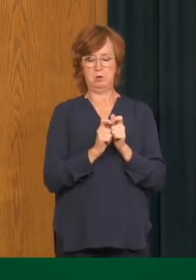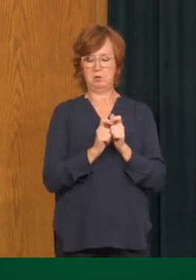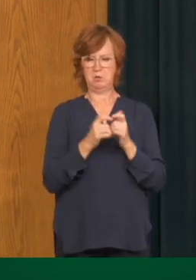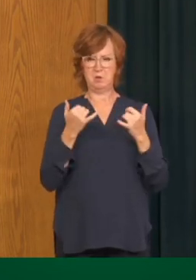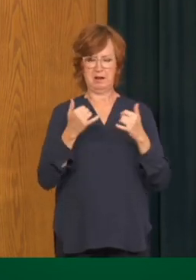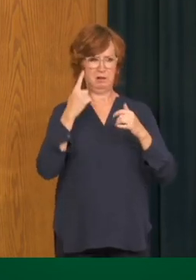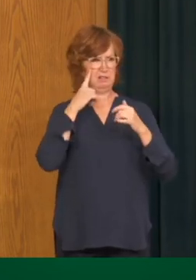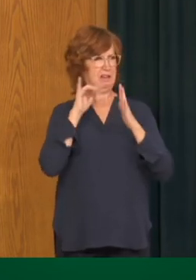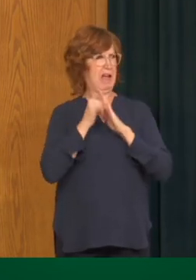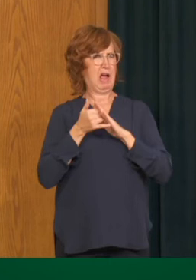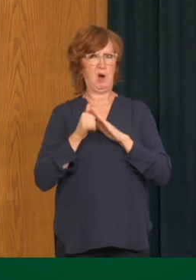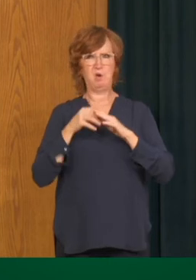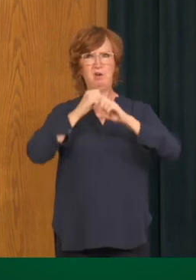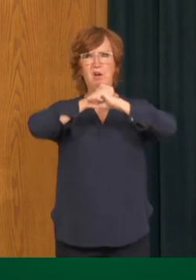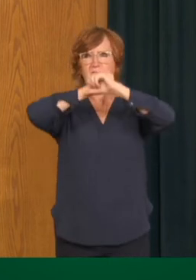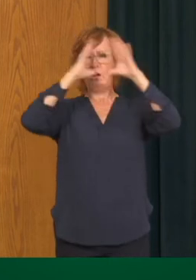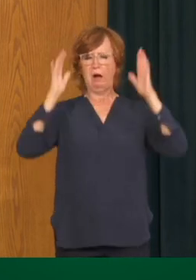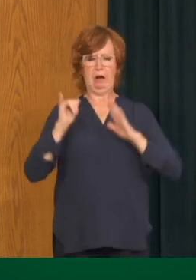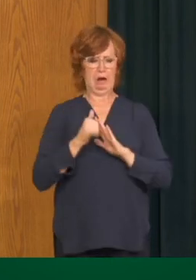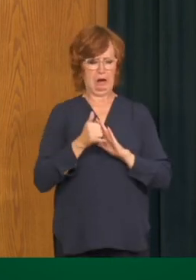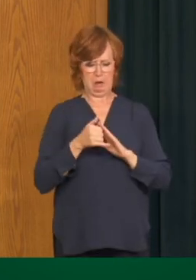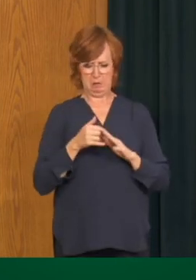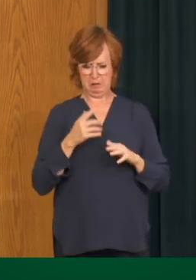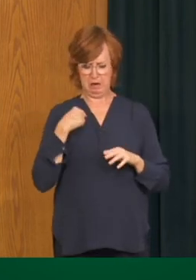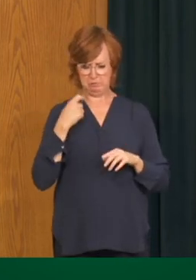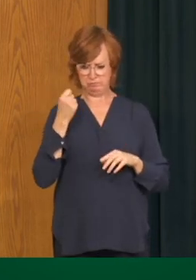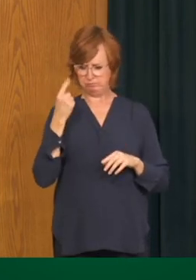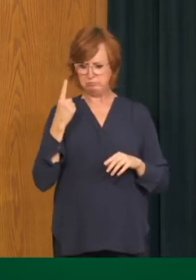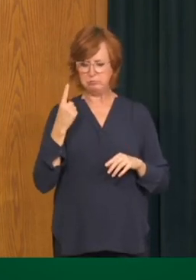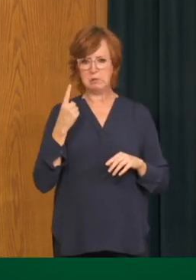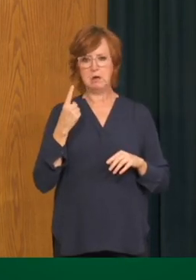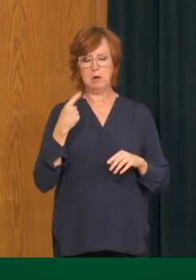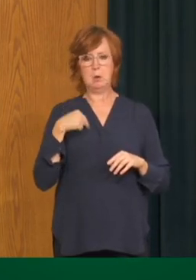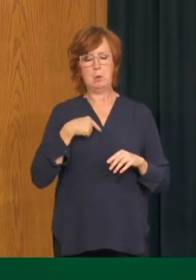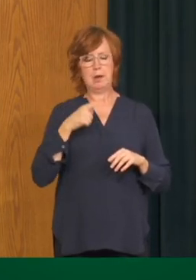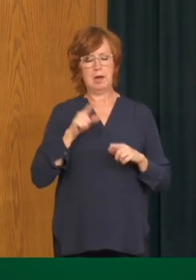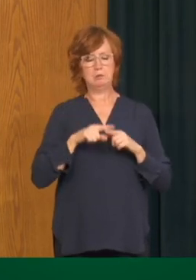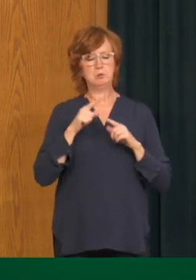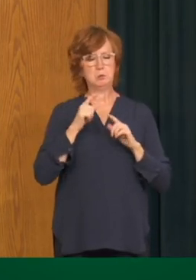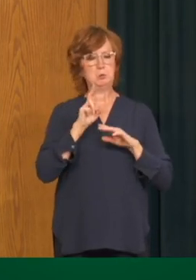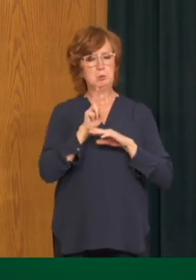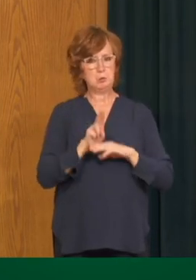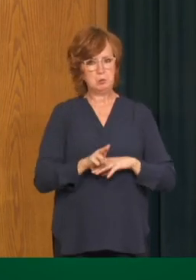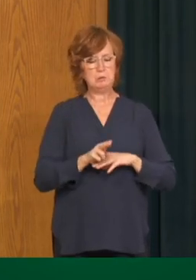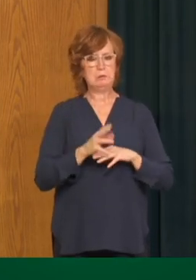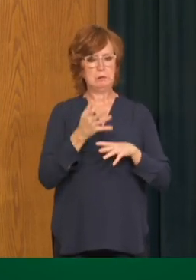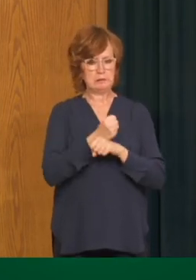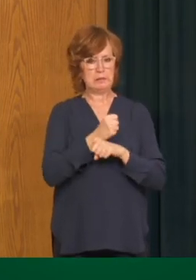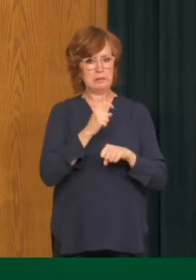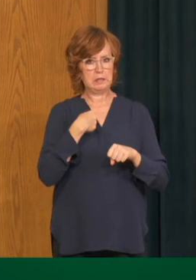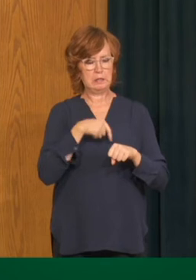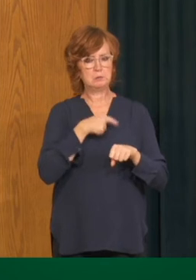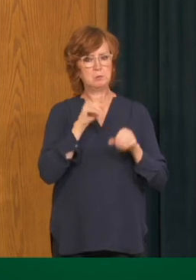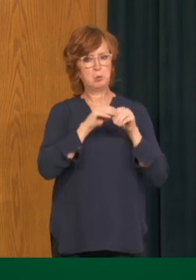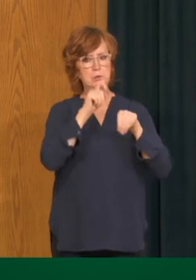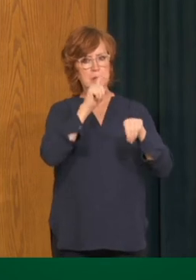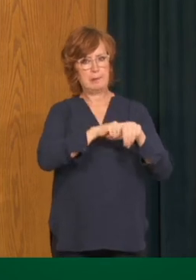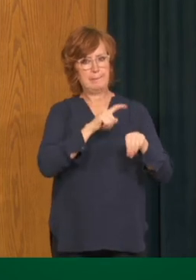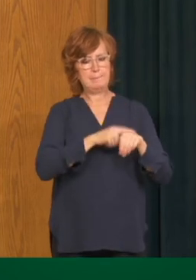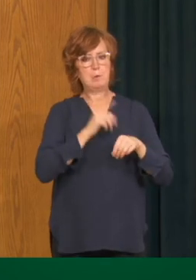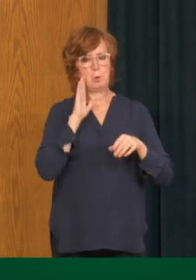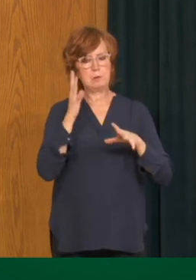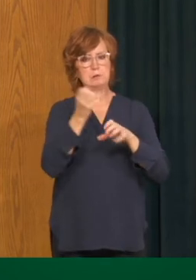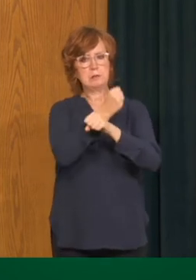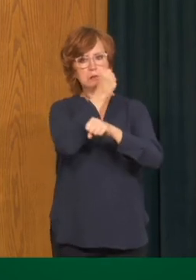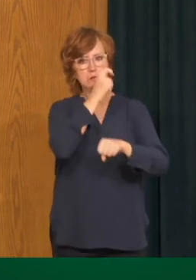visualize when we think about school starting. I think those are concepts that all of us need to be familiar with as parents, as children going to school,